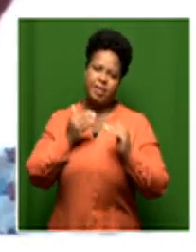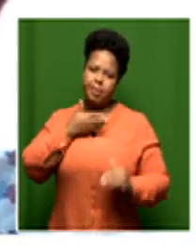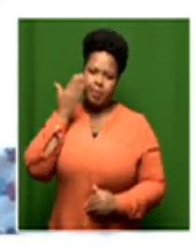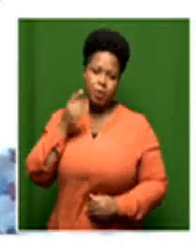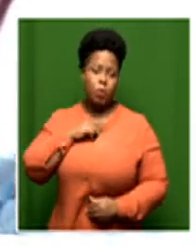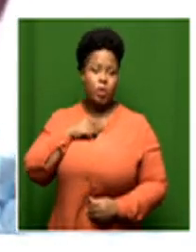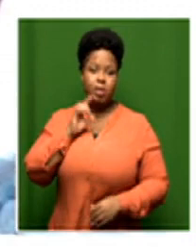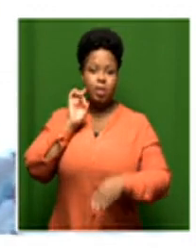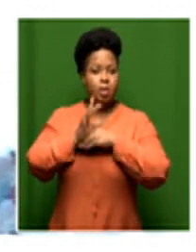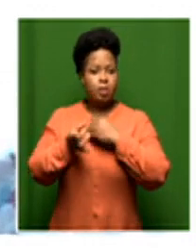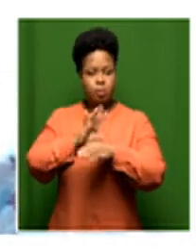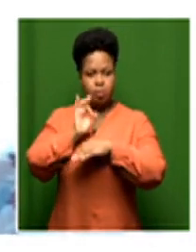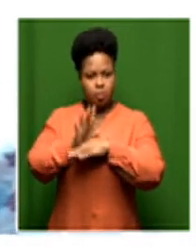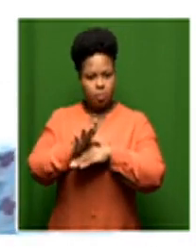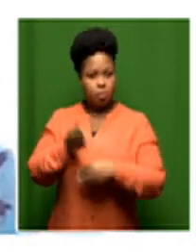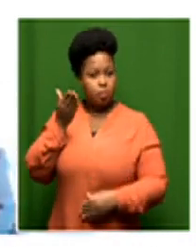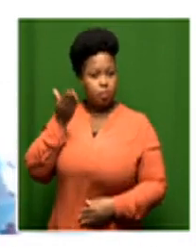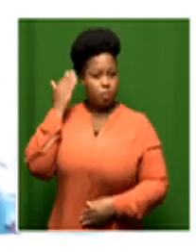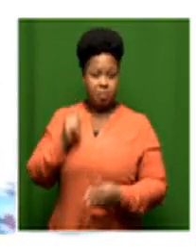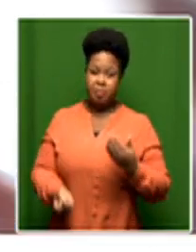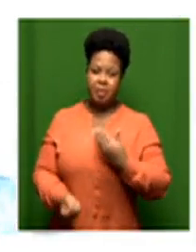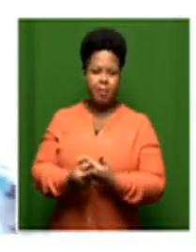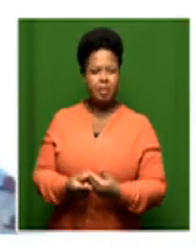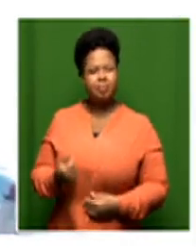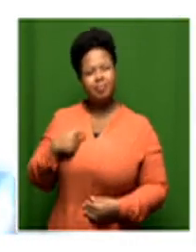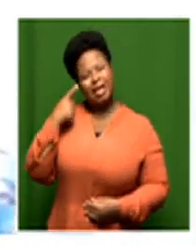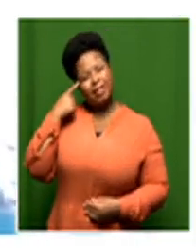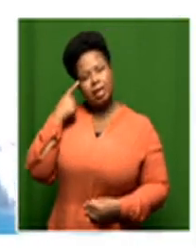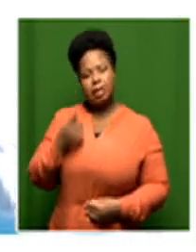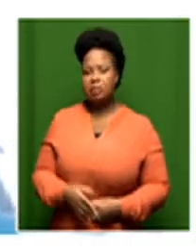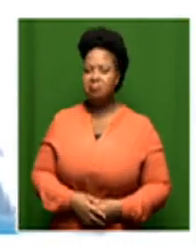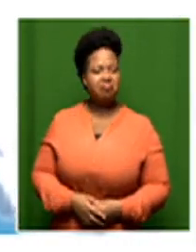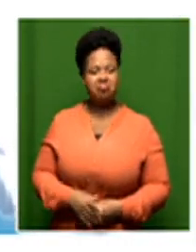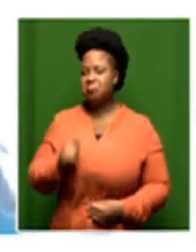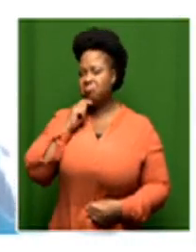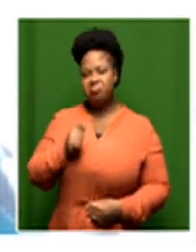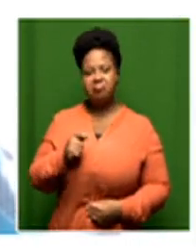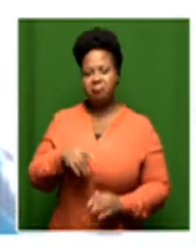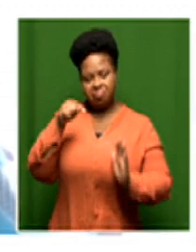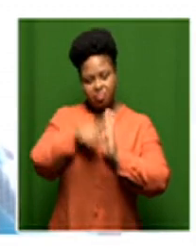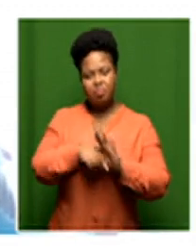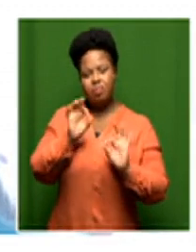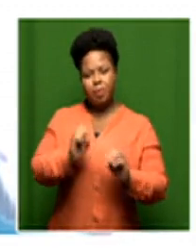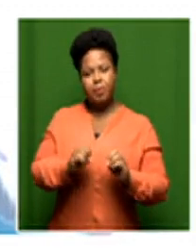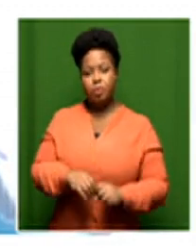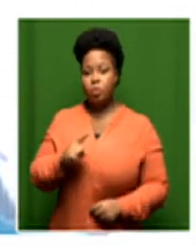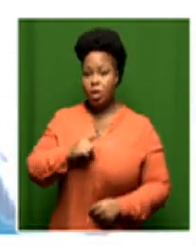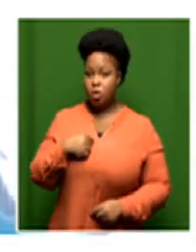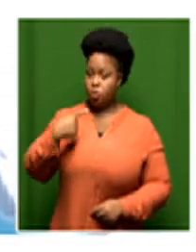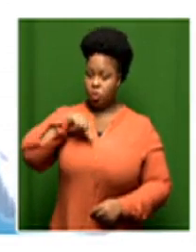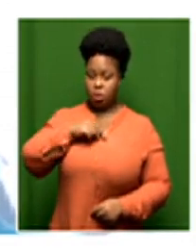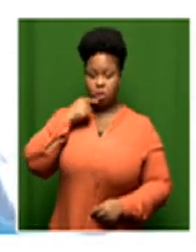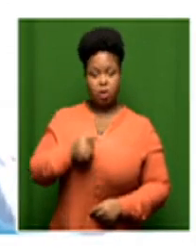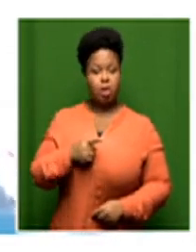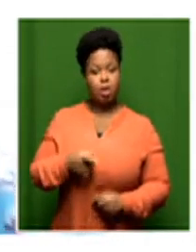a consultation that was engaged here, I think it was a desktop consultation. And if we mean that we are the government of the people